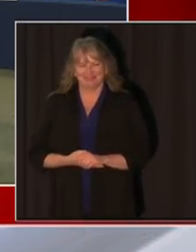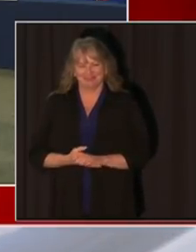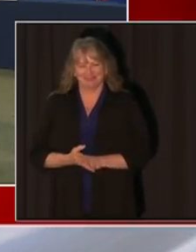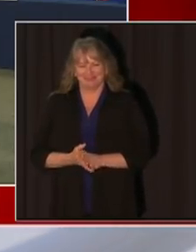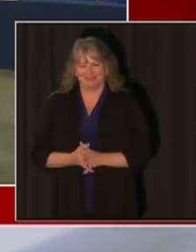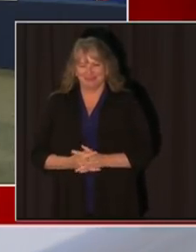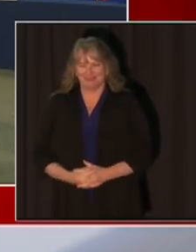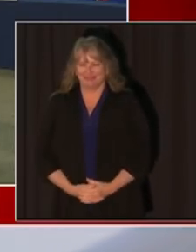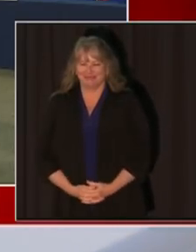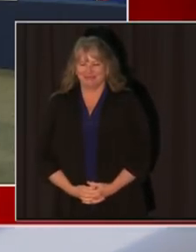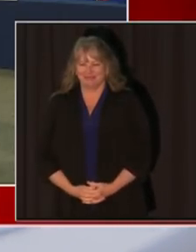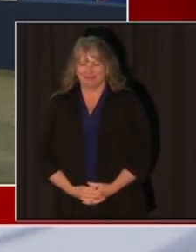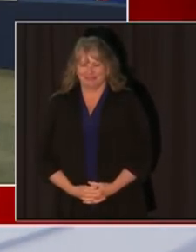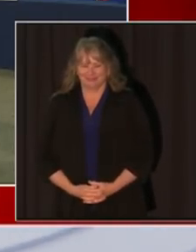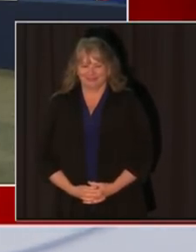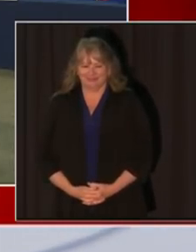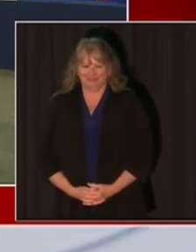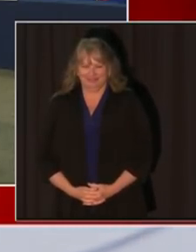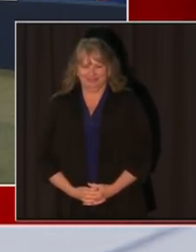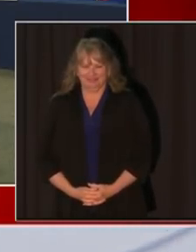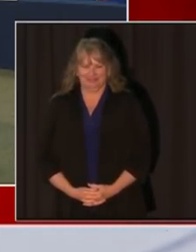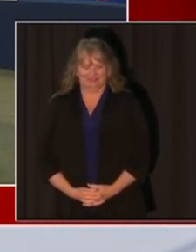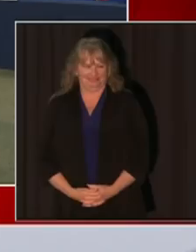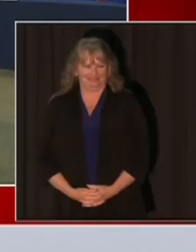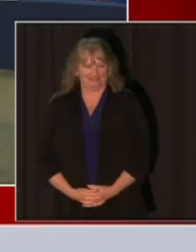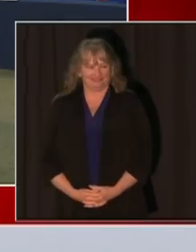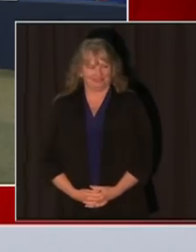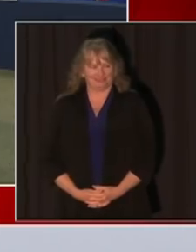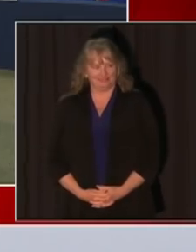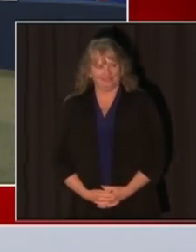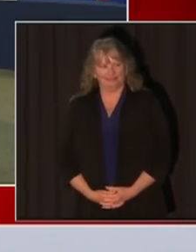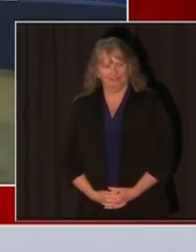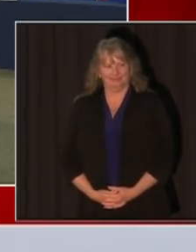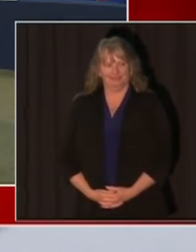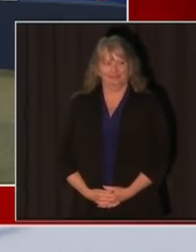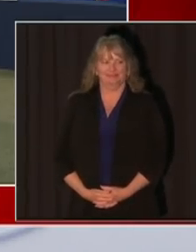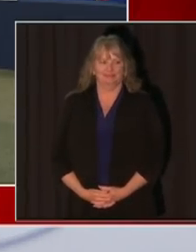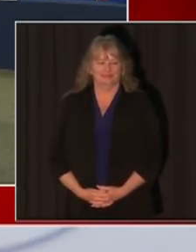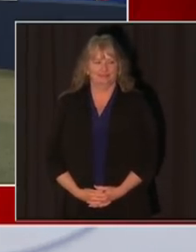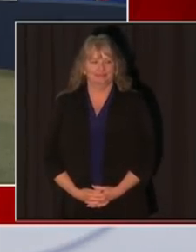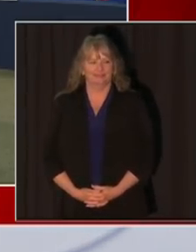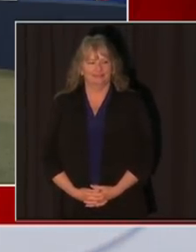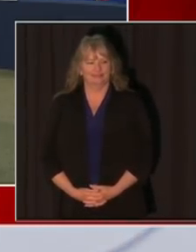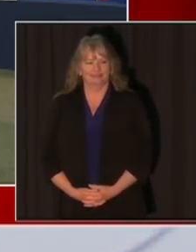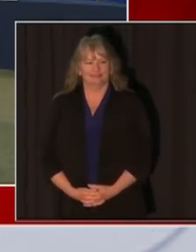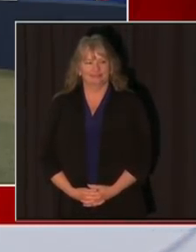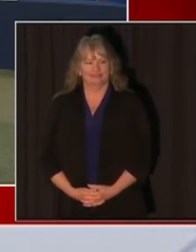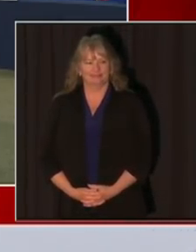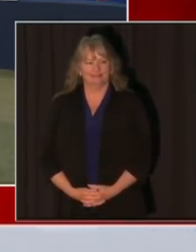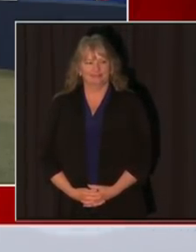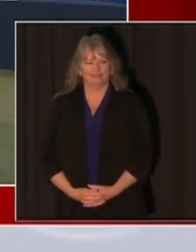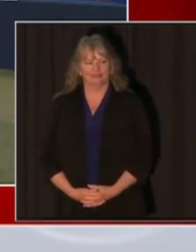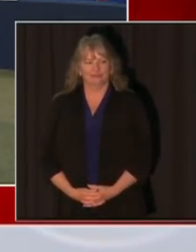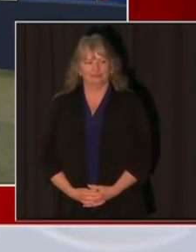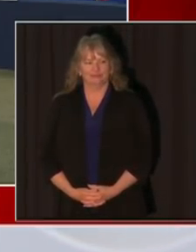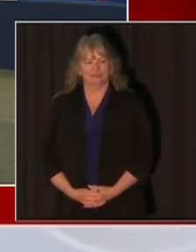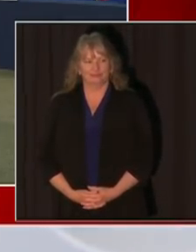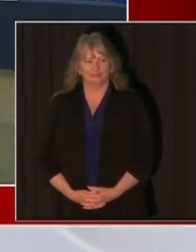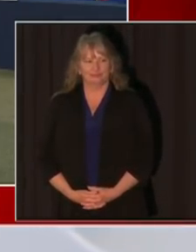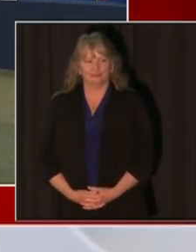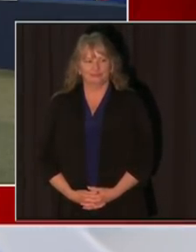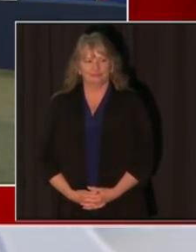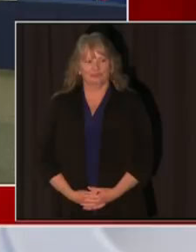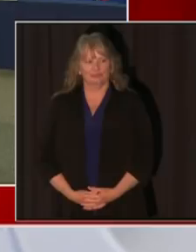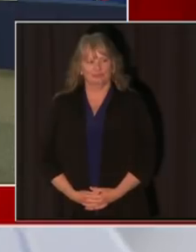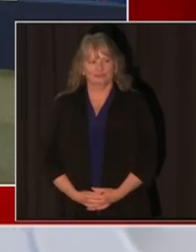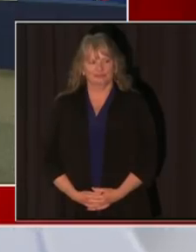few seconds. It'll be interesting to see what she has to say, if she addresses what's going on in the surrounding areas, and if everybody is able to